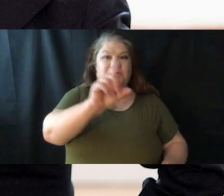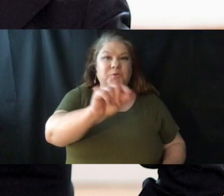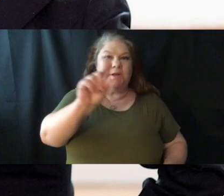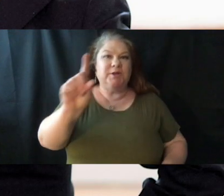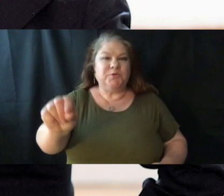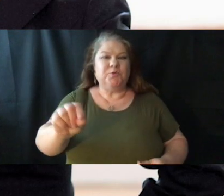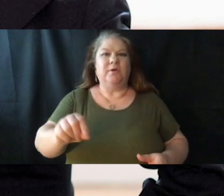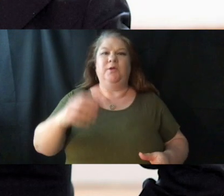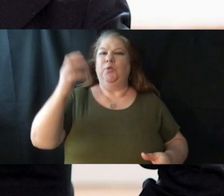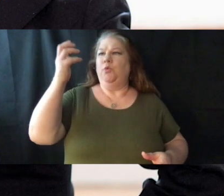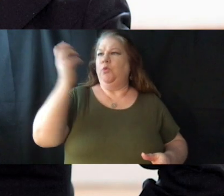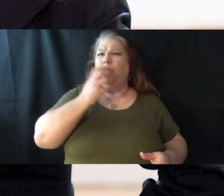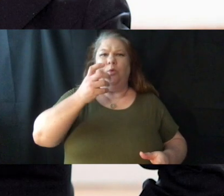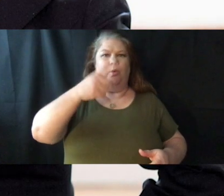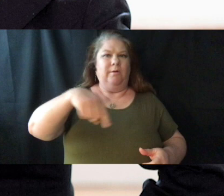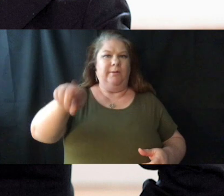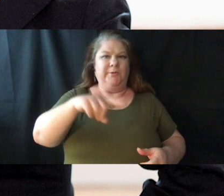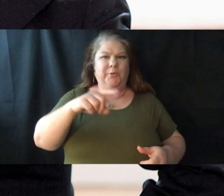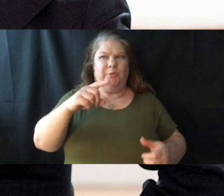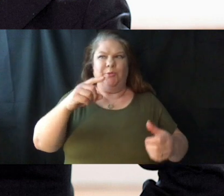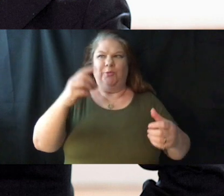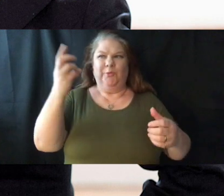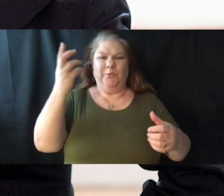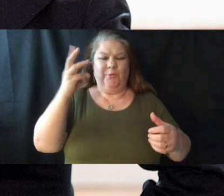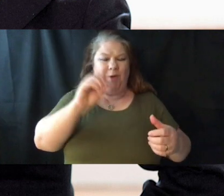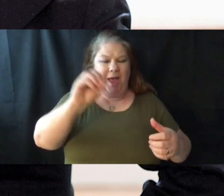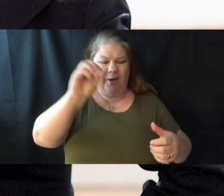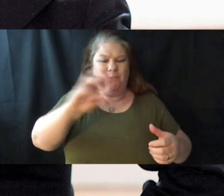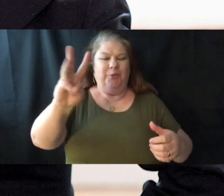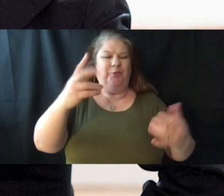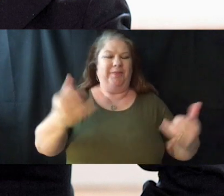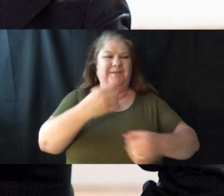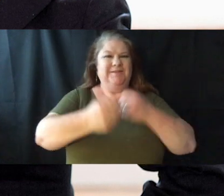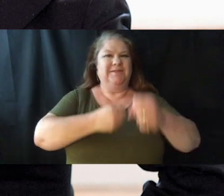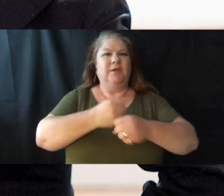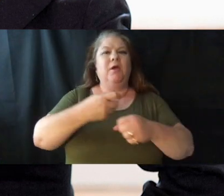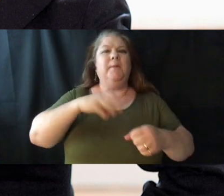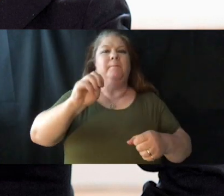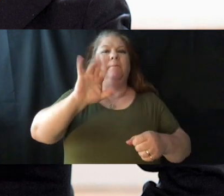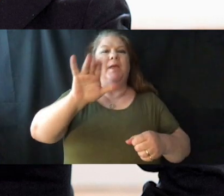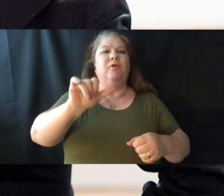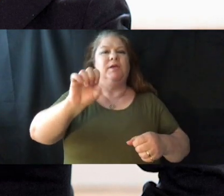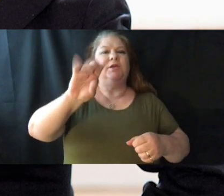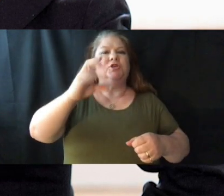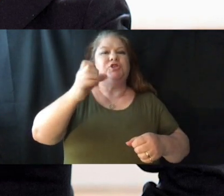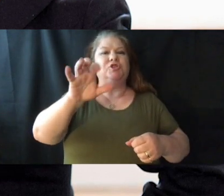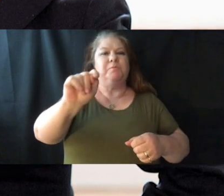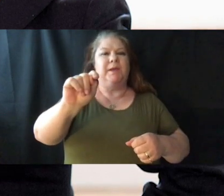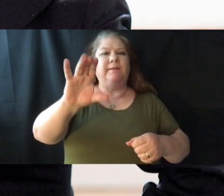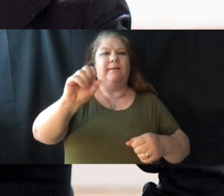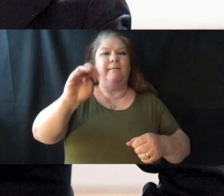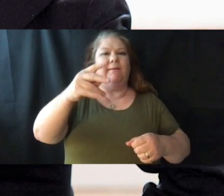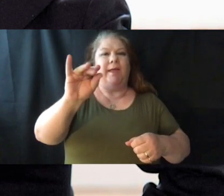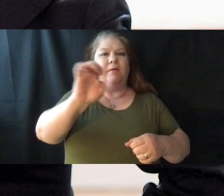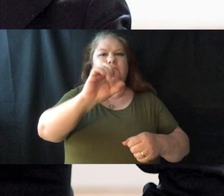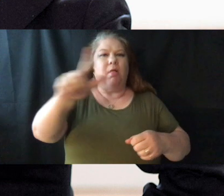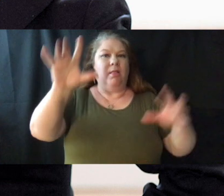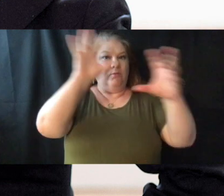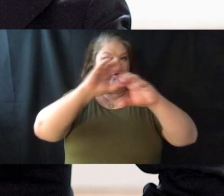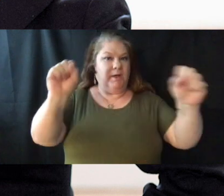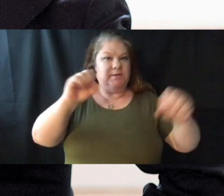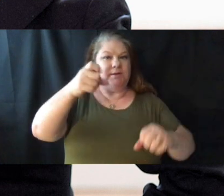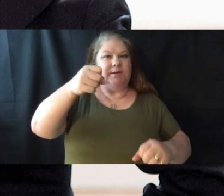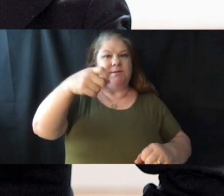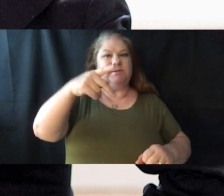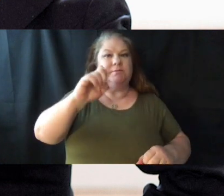Congratulations, class of 2020. Boy, you have had quite a year. I'm Mary Schmidt Campbell, president of Spelman